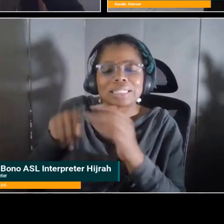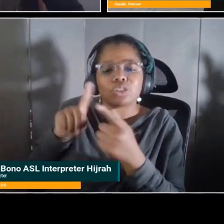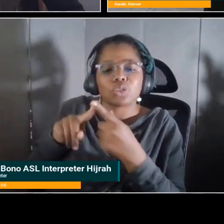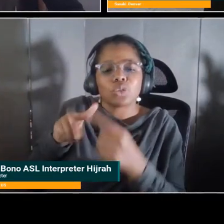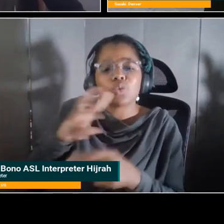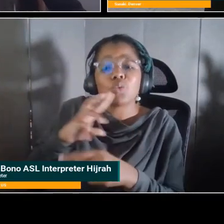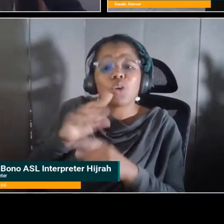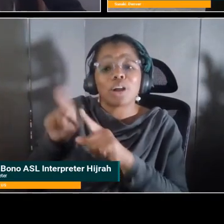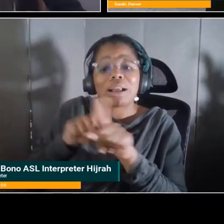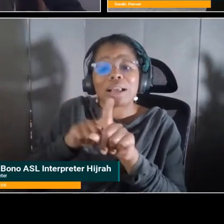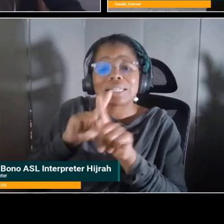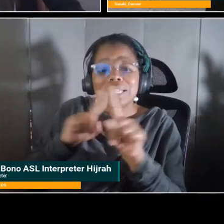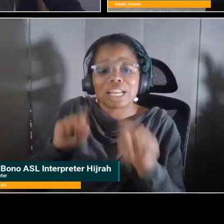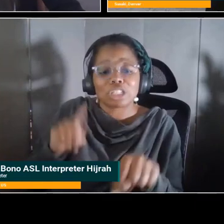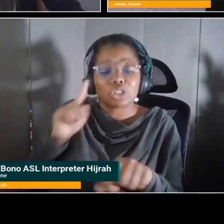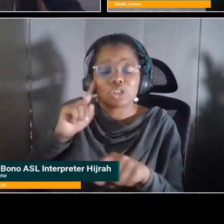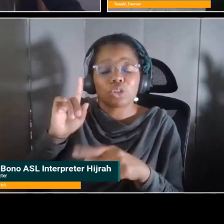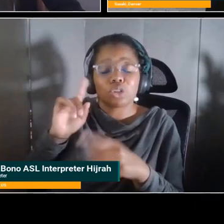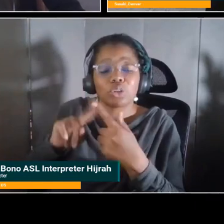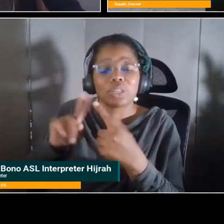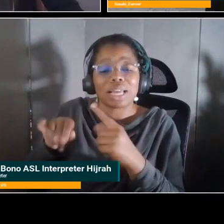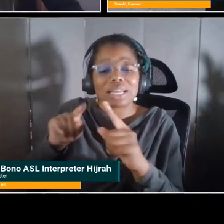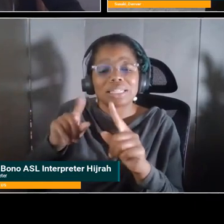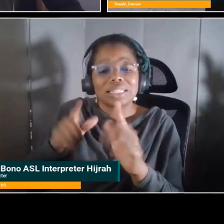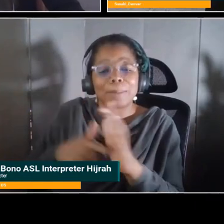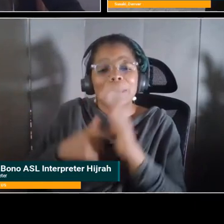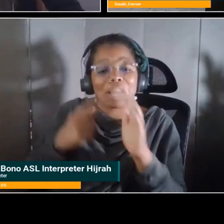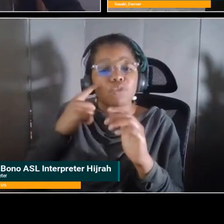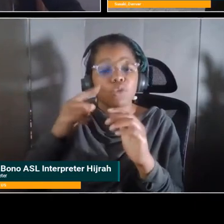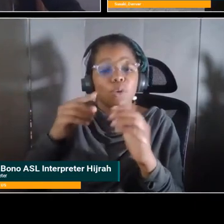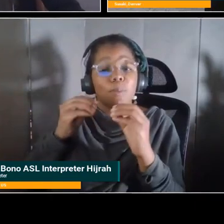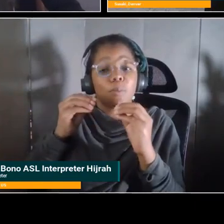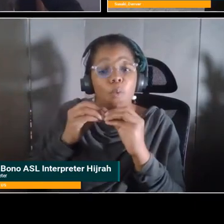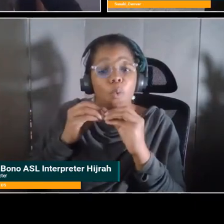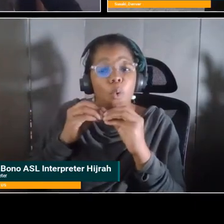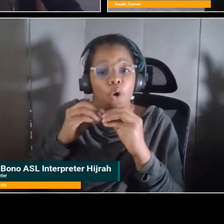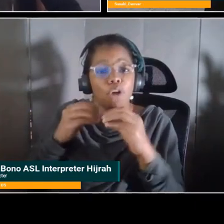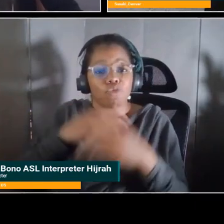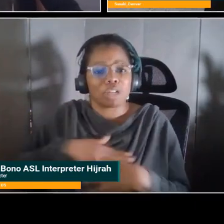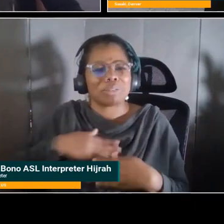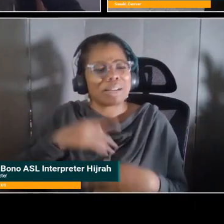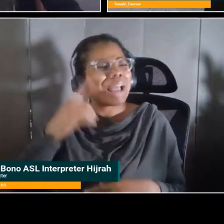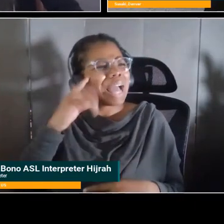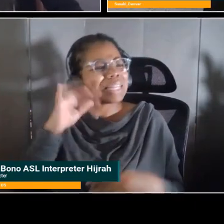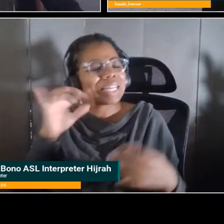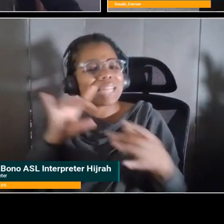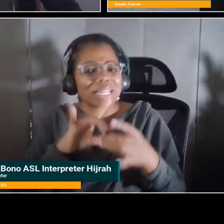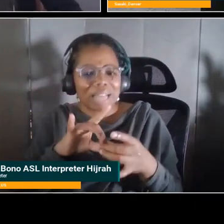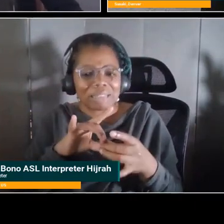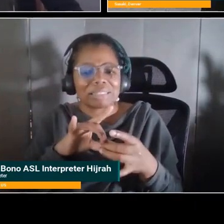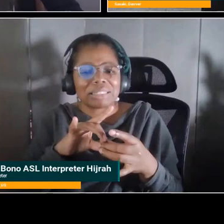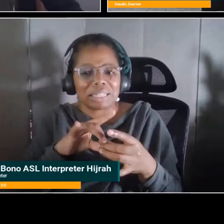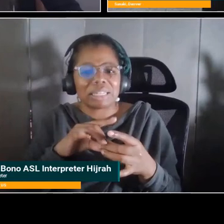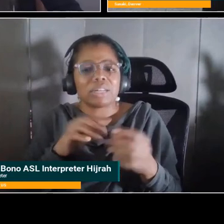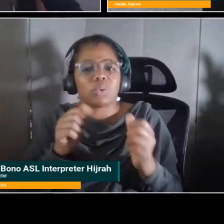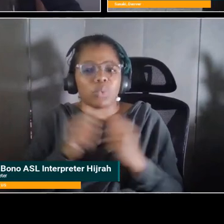an answer to that demand for more recreation? Okay, I gotcha. Yeah, I think that kind of ties in with one of